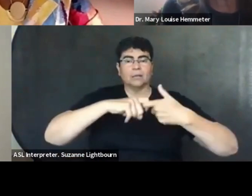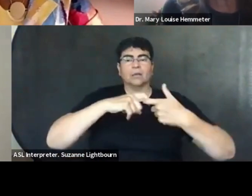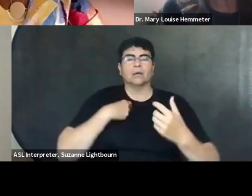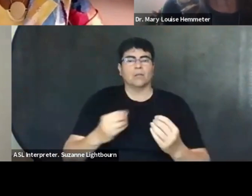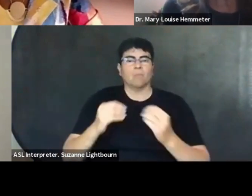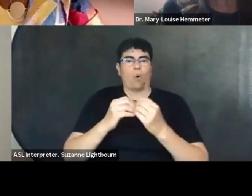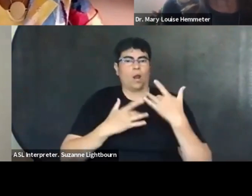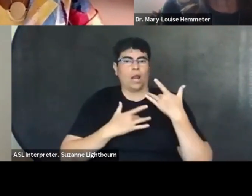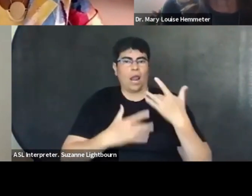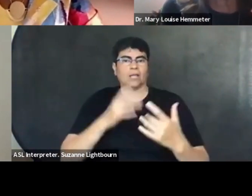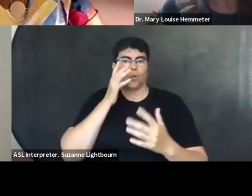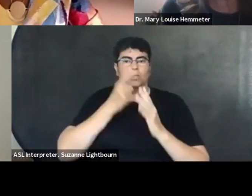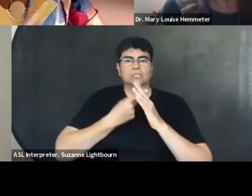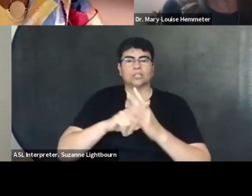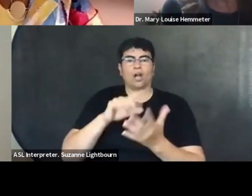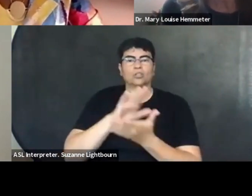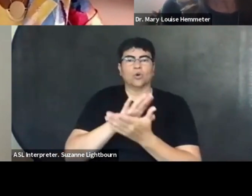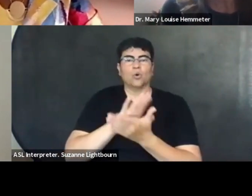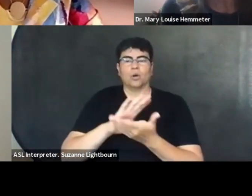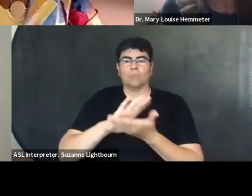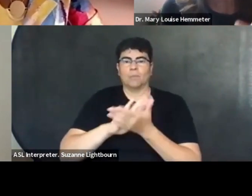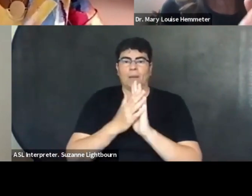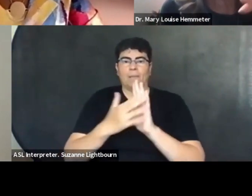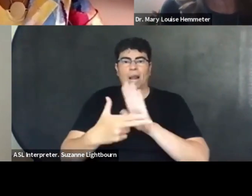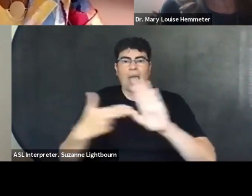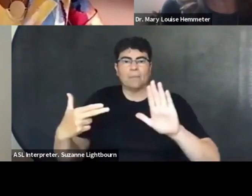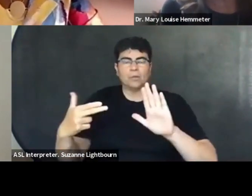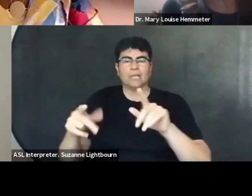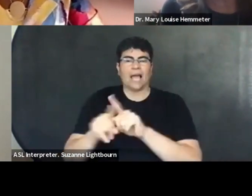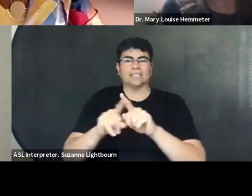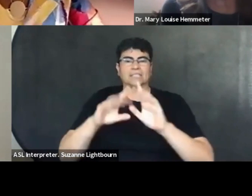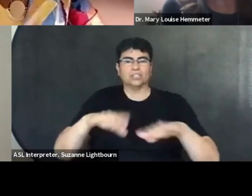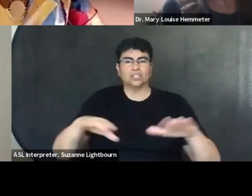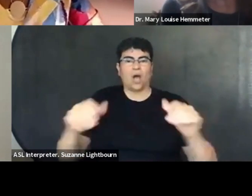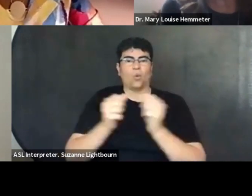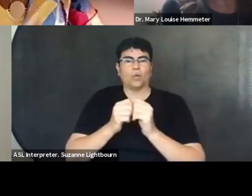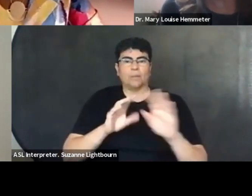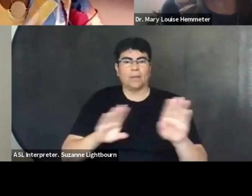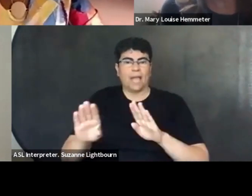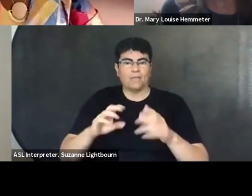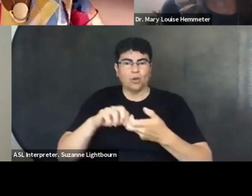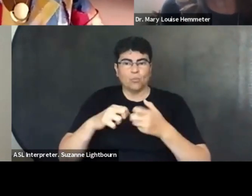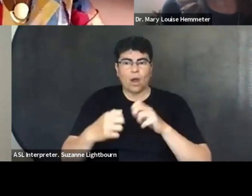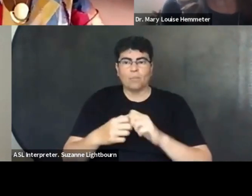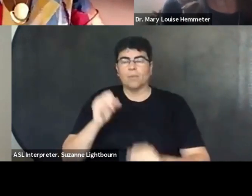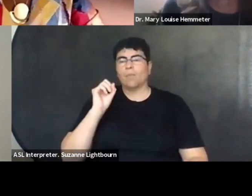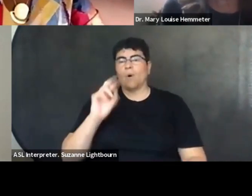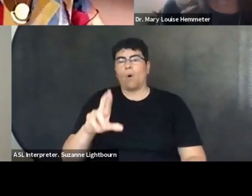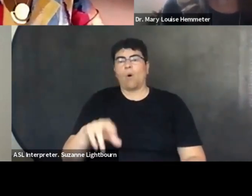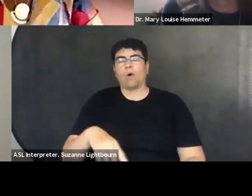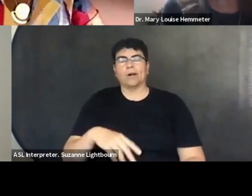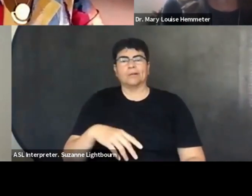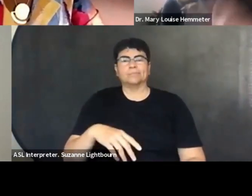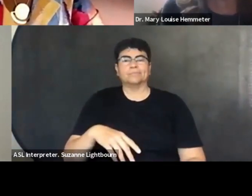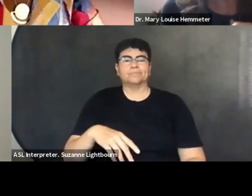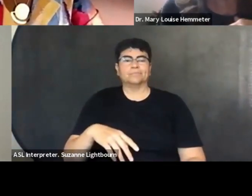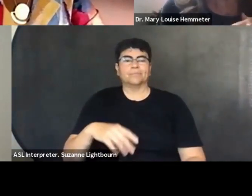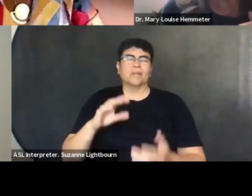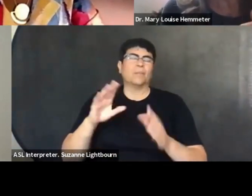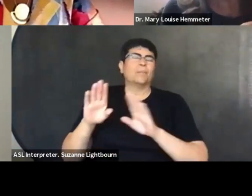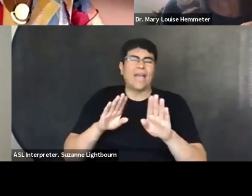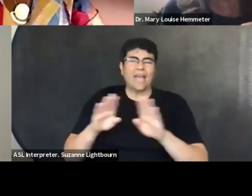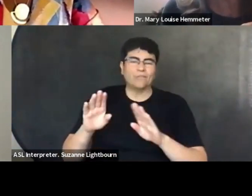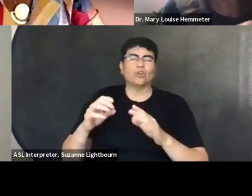start school and get labeled as a child with a behavior problem or behavior